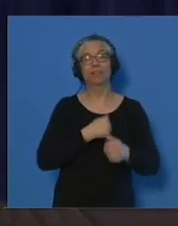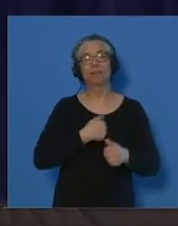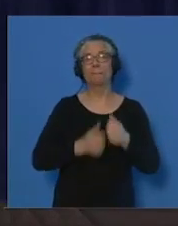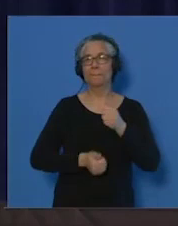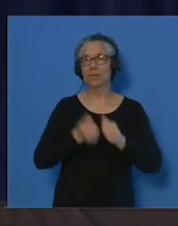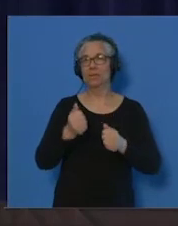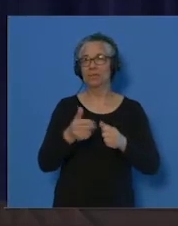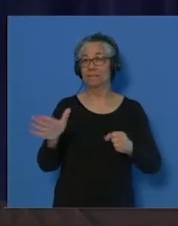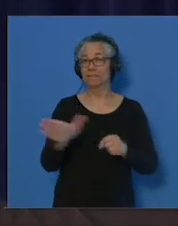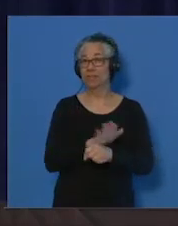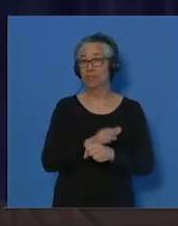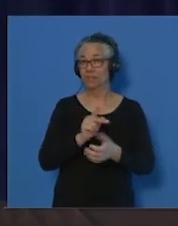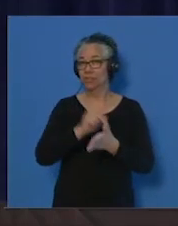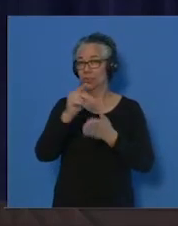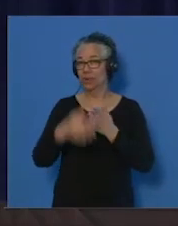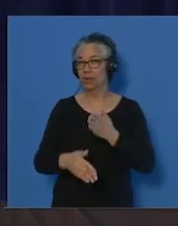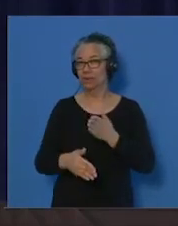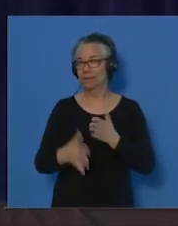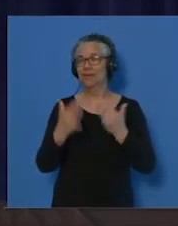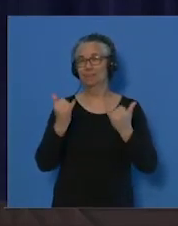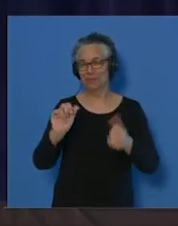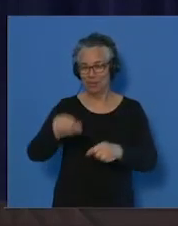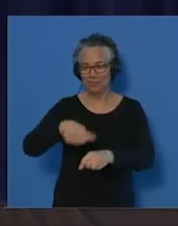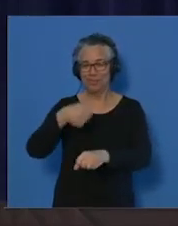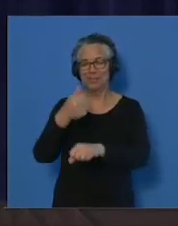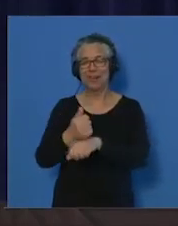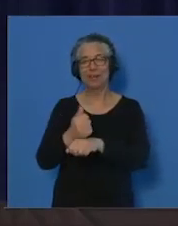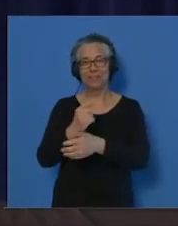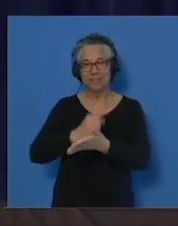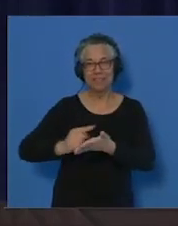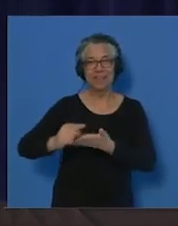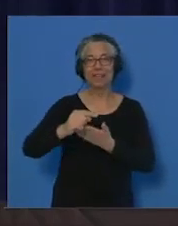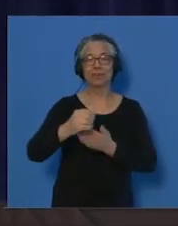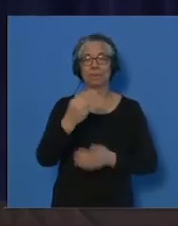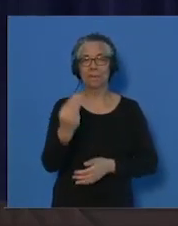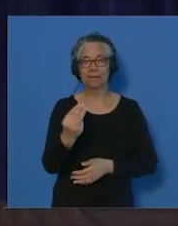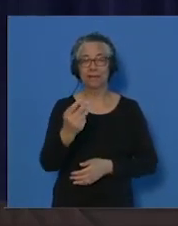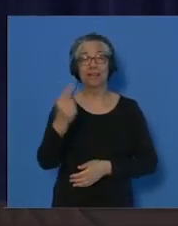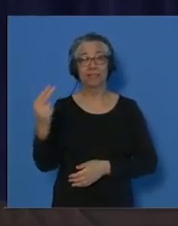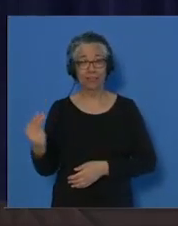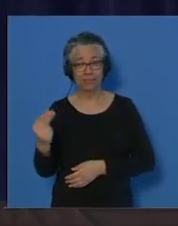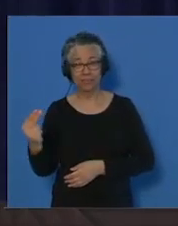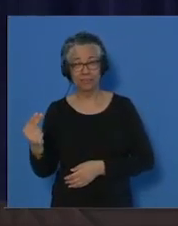weekend. However, you can now book slots for next week, Monday, and next week, Thursday.